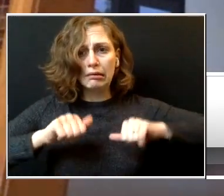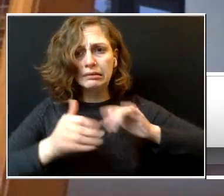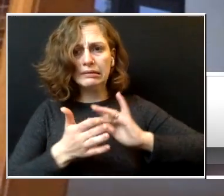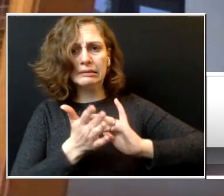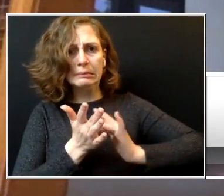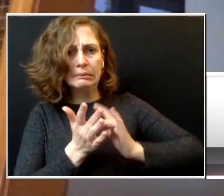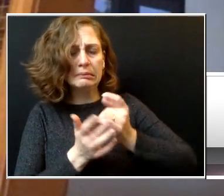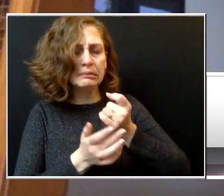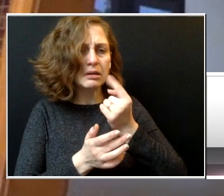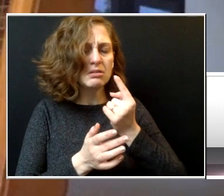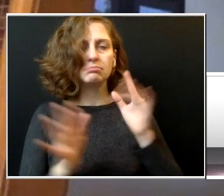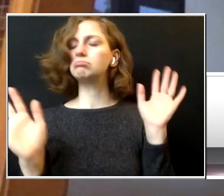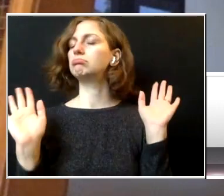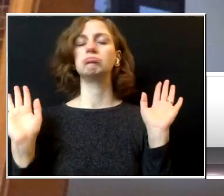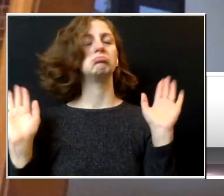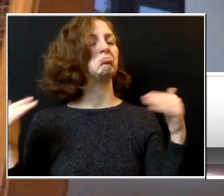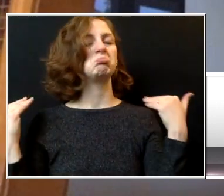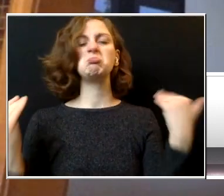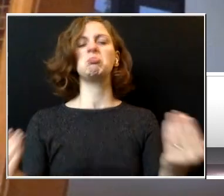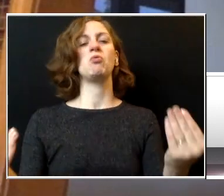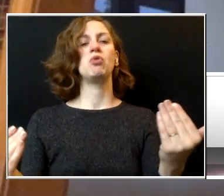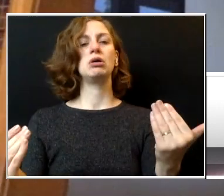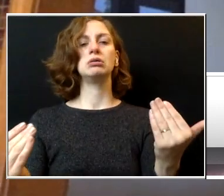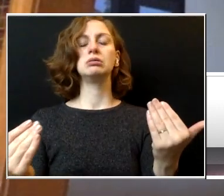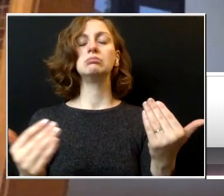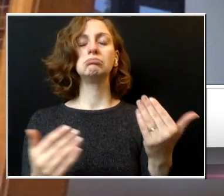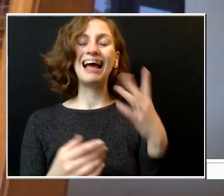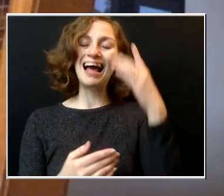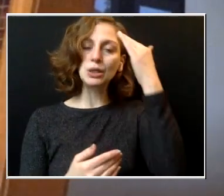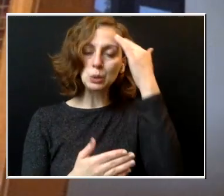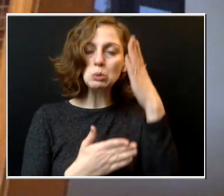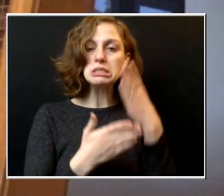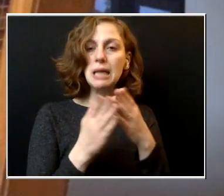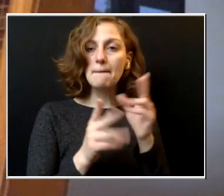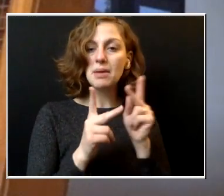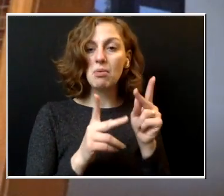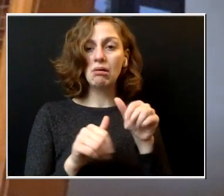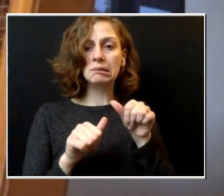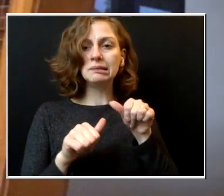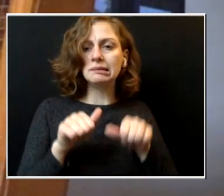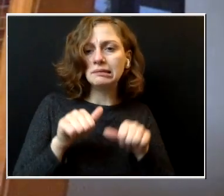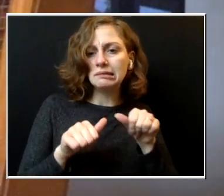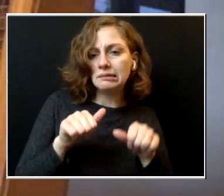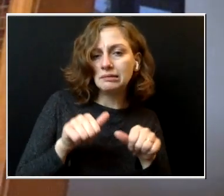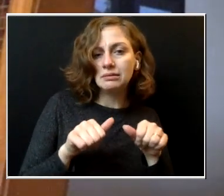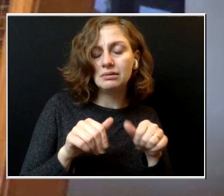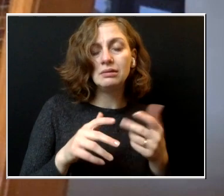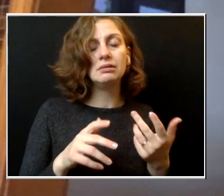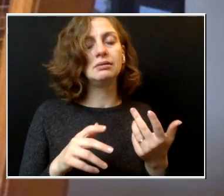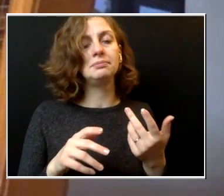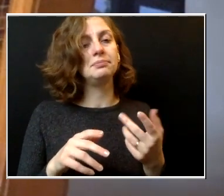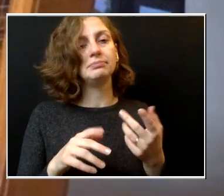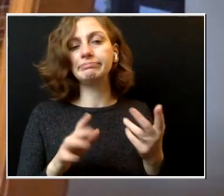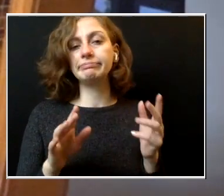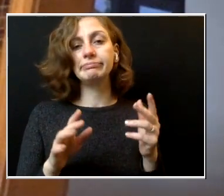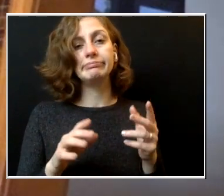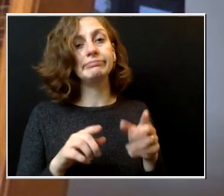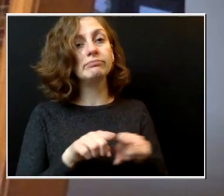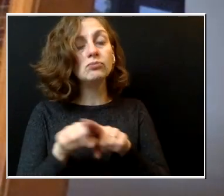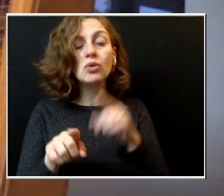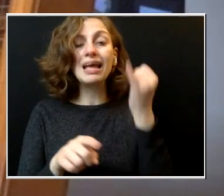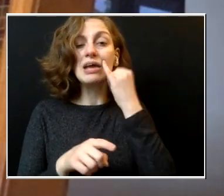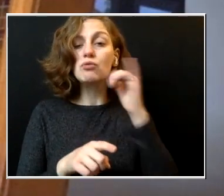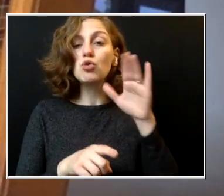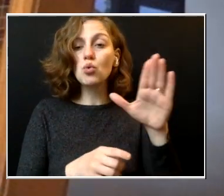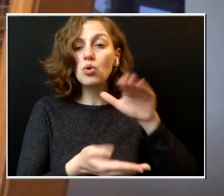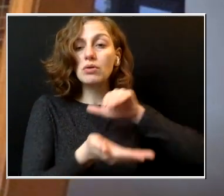instances where people are a little hesitant. And also, too, if your physician does not